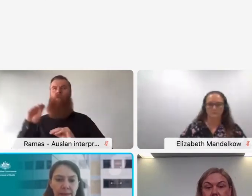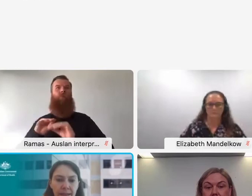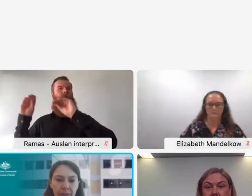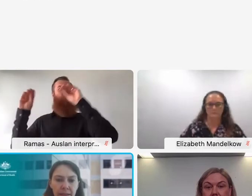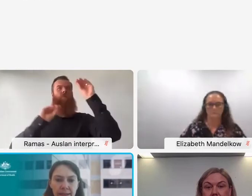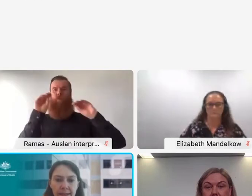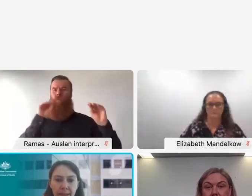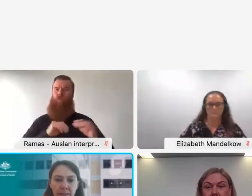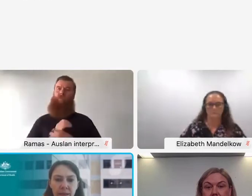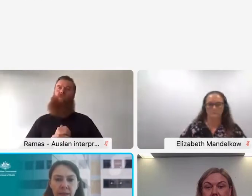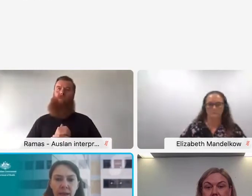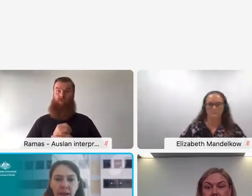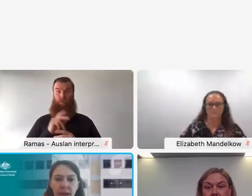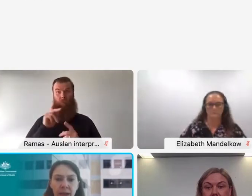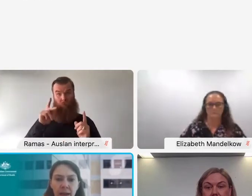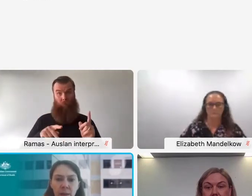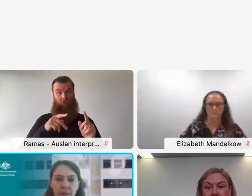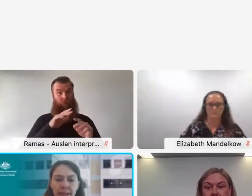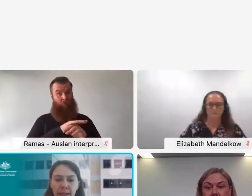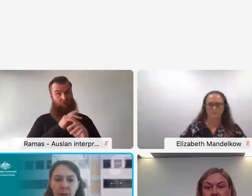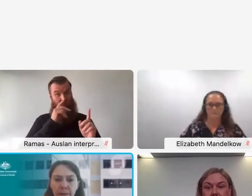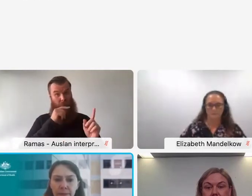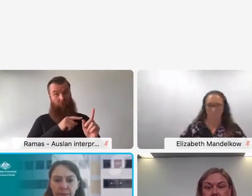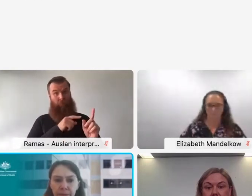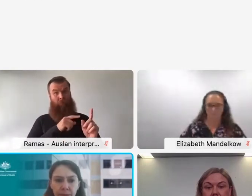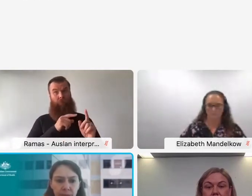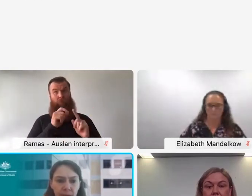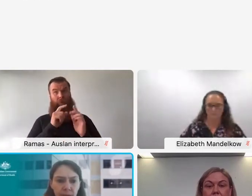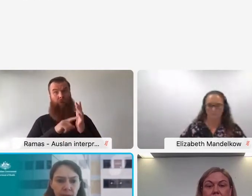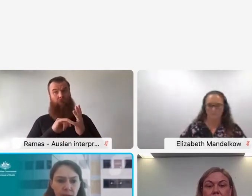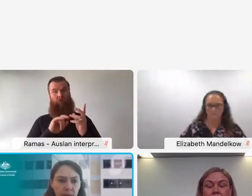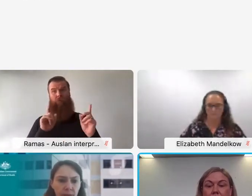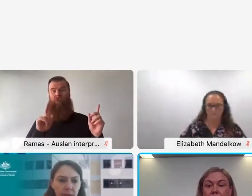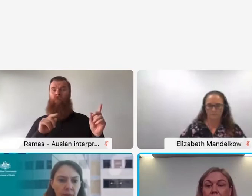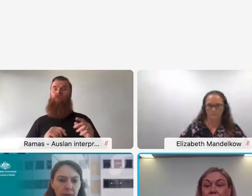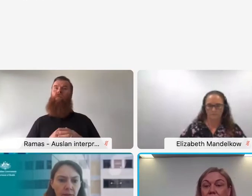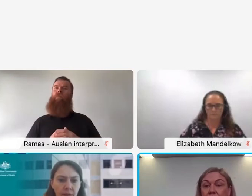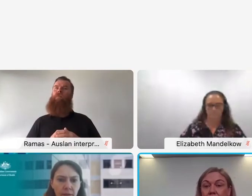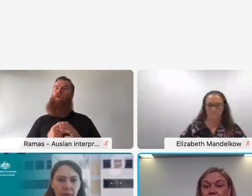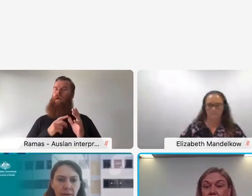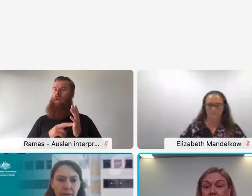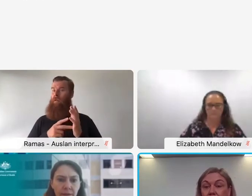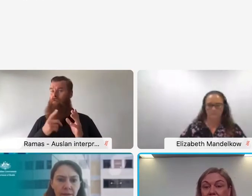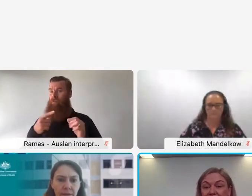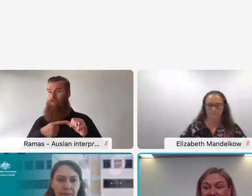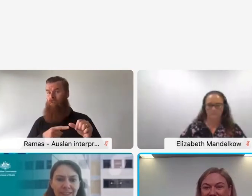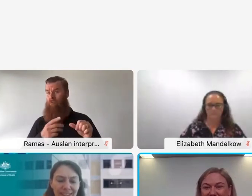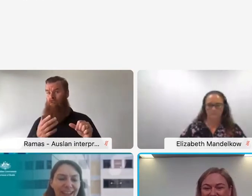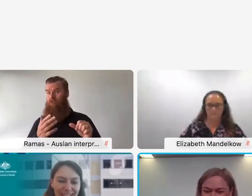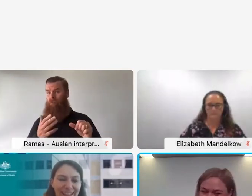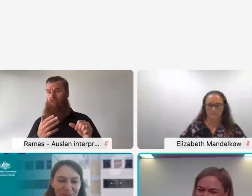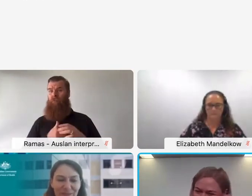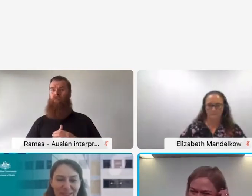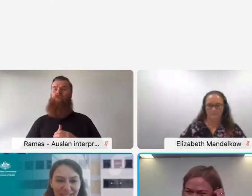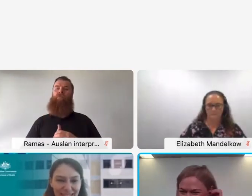Perth is covered in the scheme. Anna, are you able to take that one? So, Perth, yeah, Alison, go ahead.